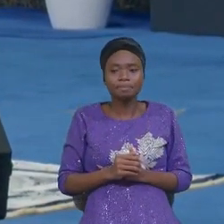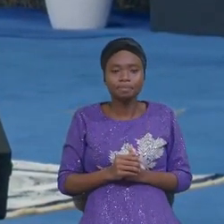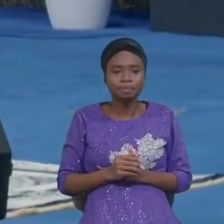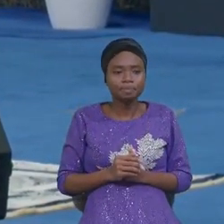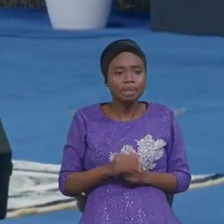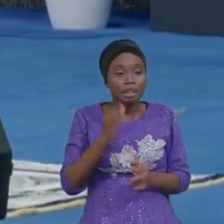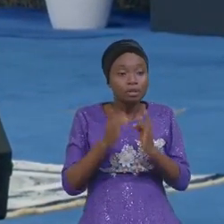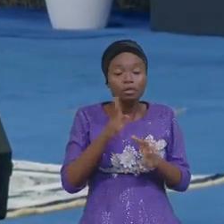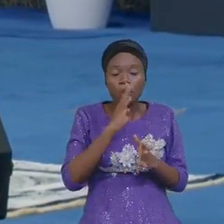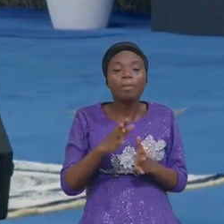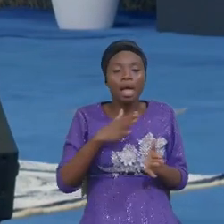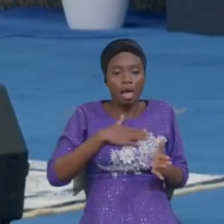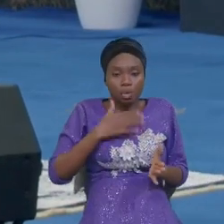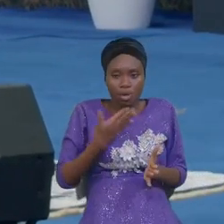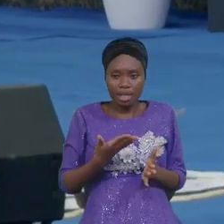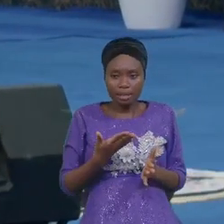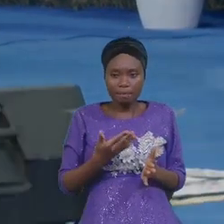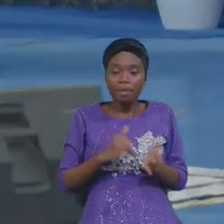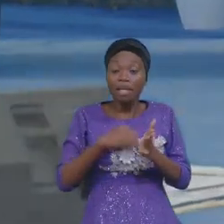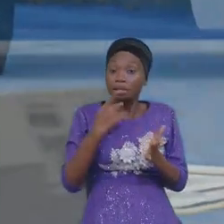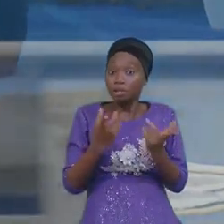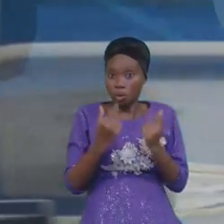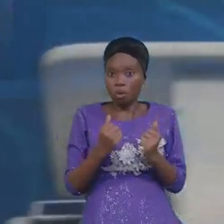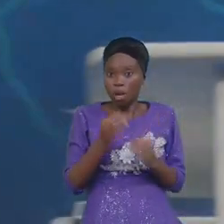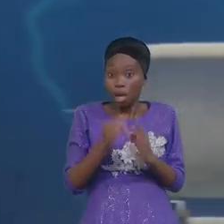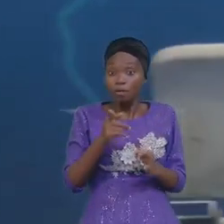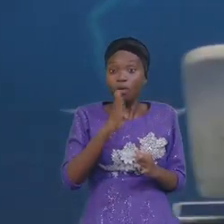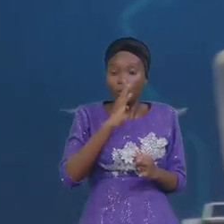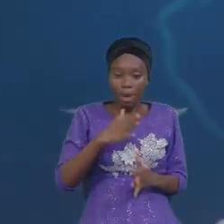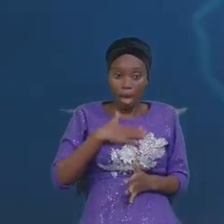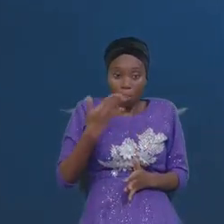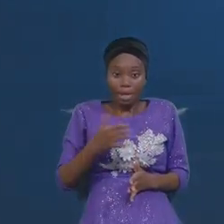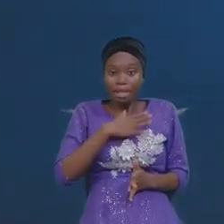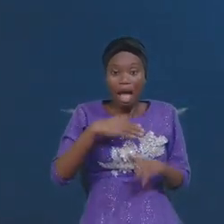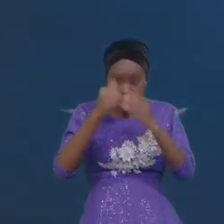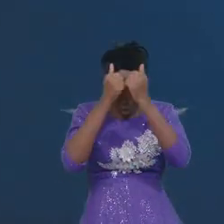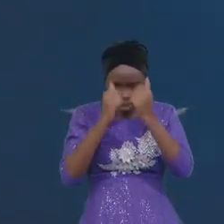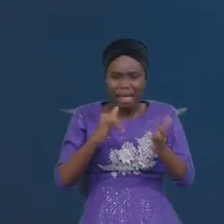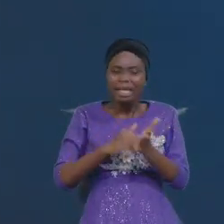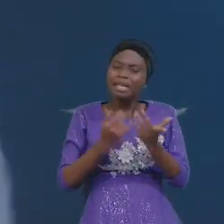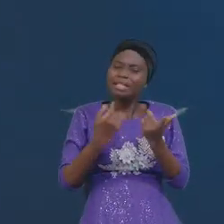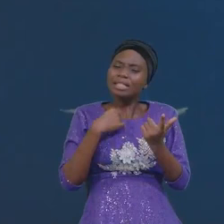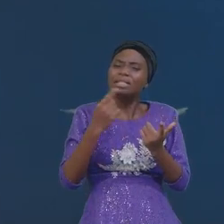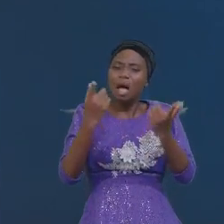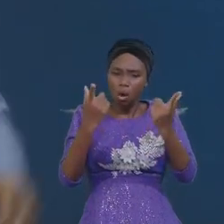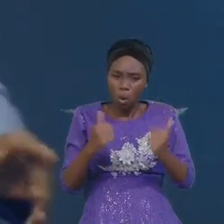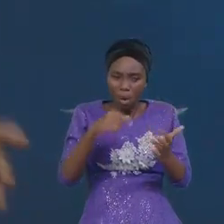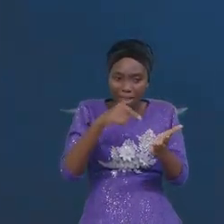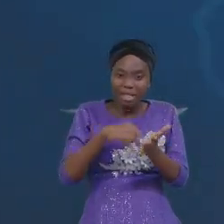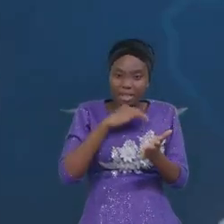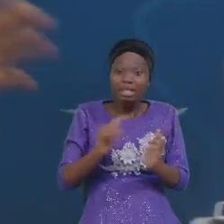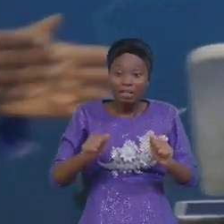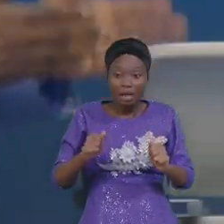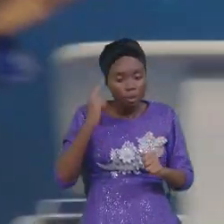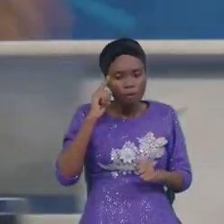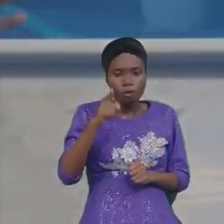be willing, it says come. If you be willing and obedient, it says come. This is available for you.